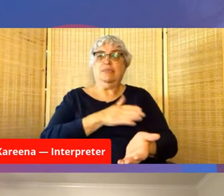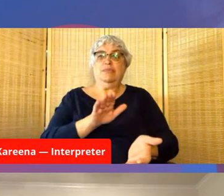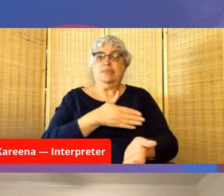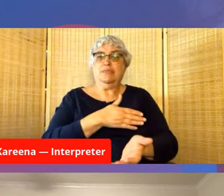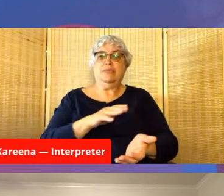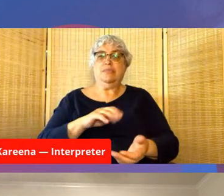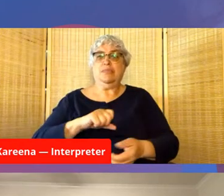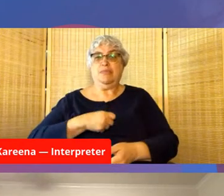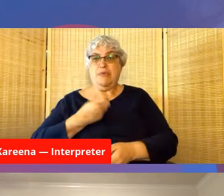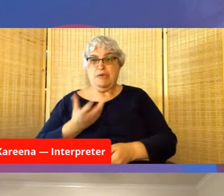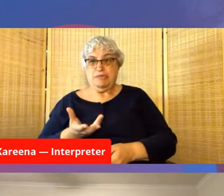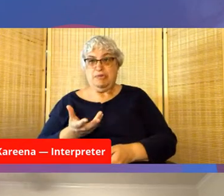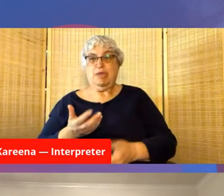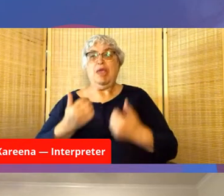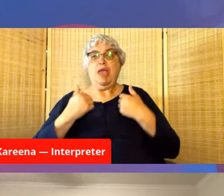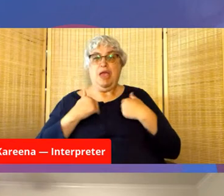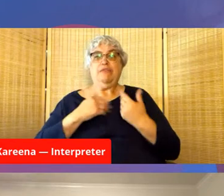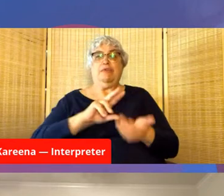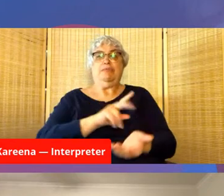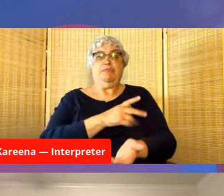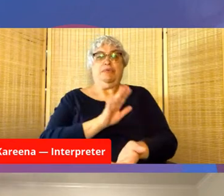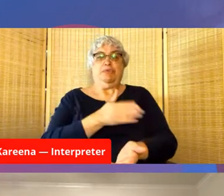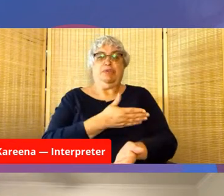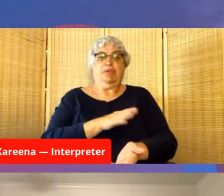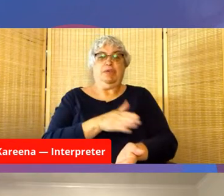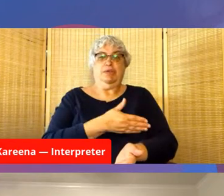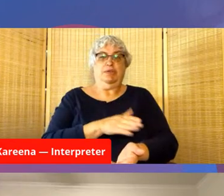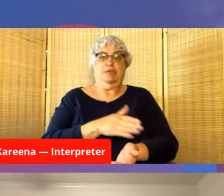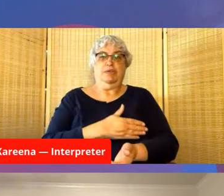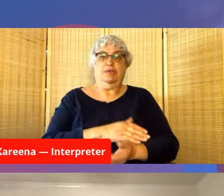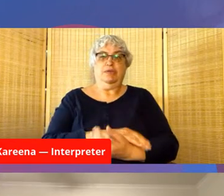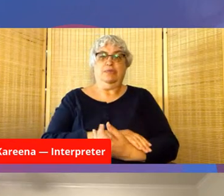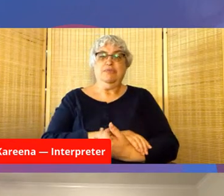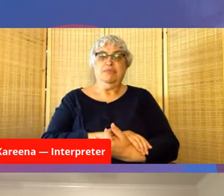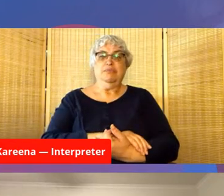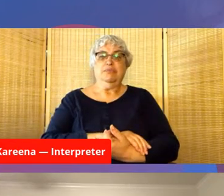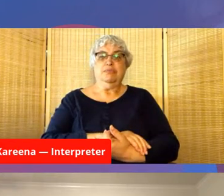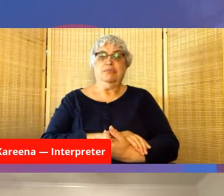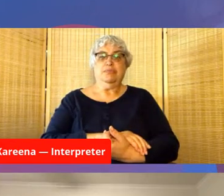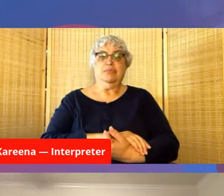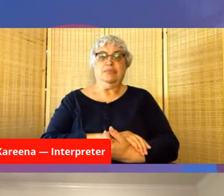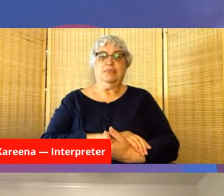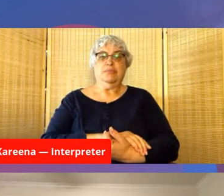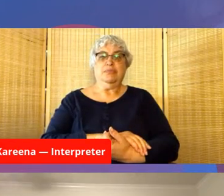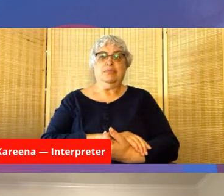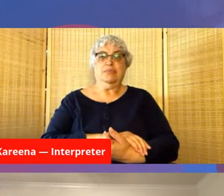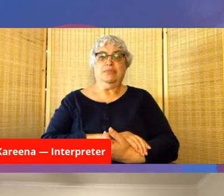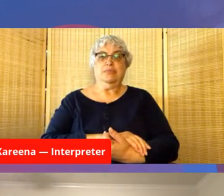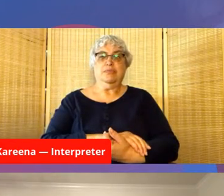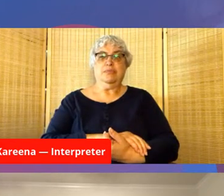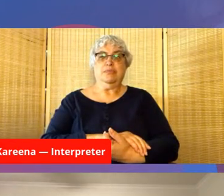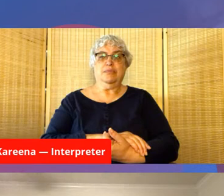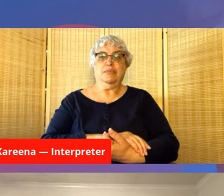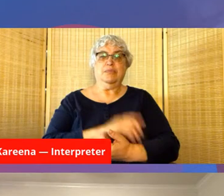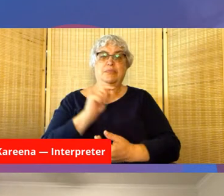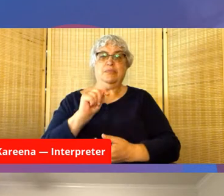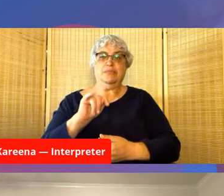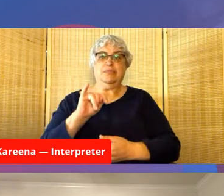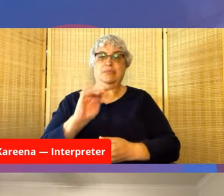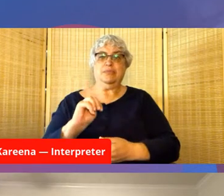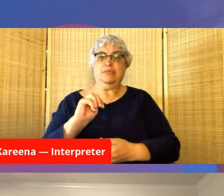as music. That says everything. Thank listen. You. Thank you. And